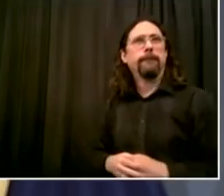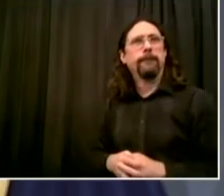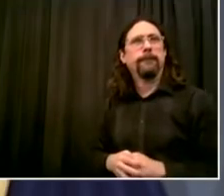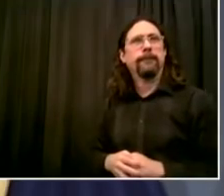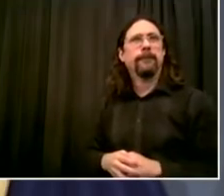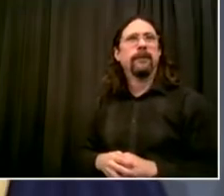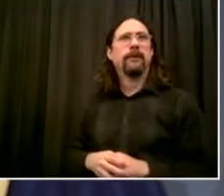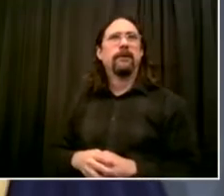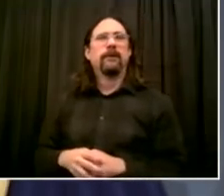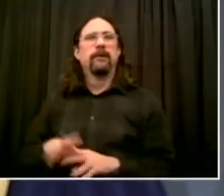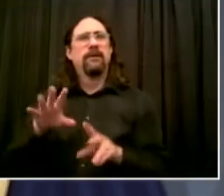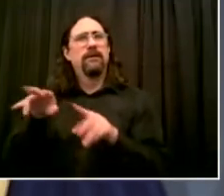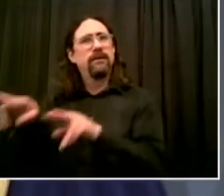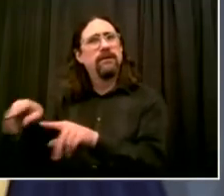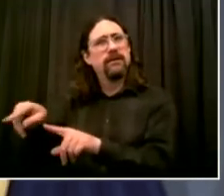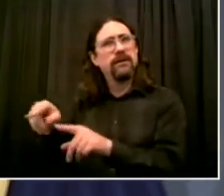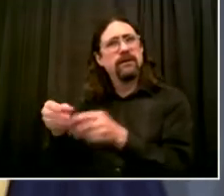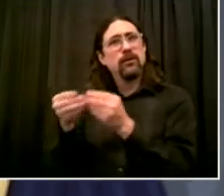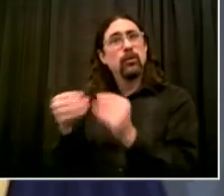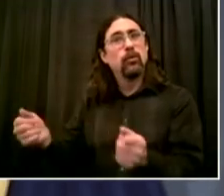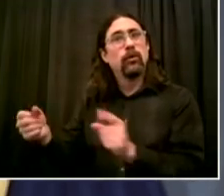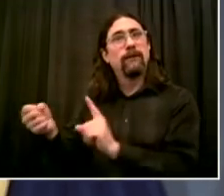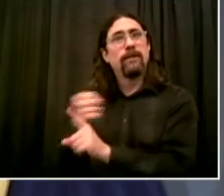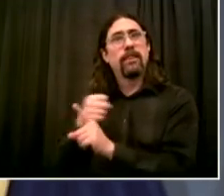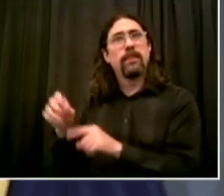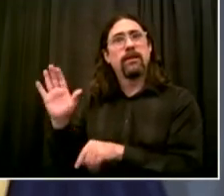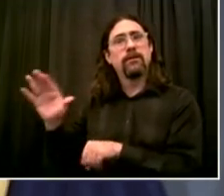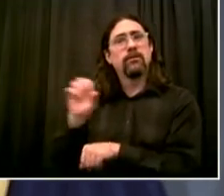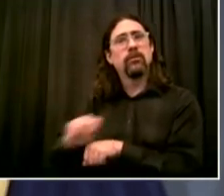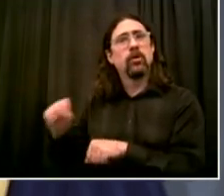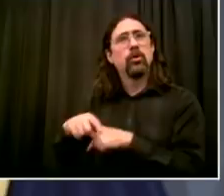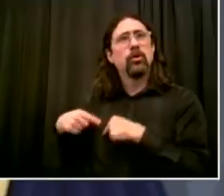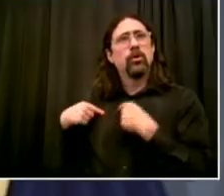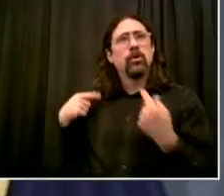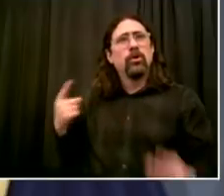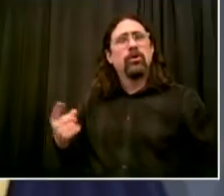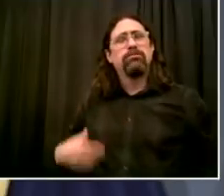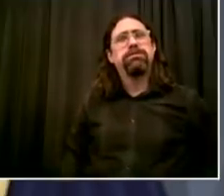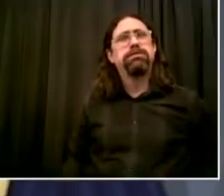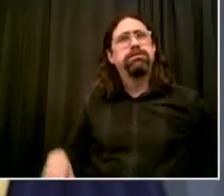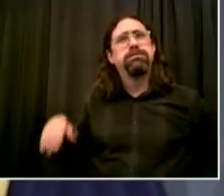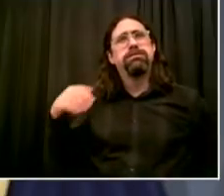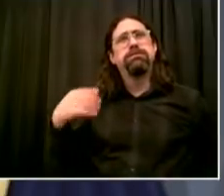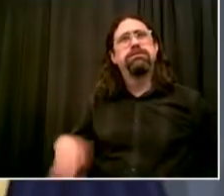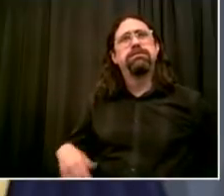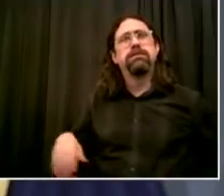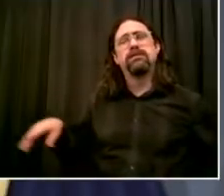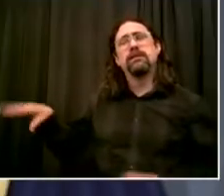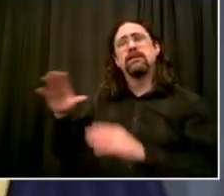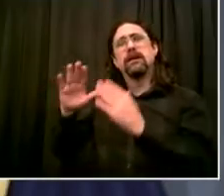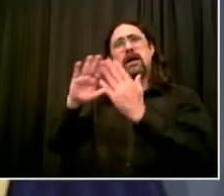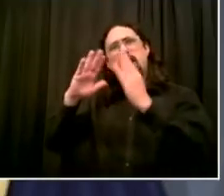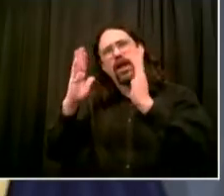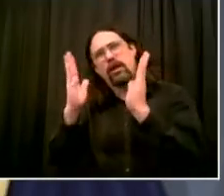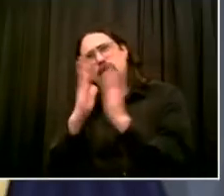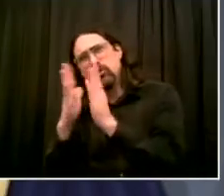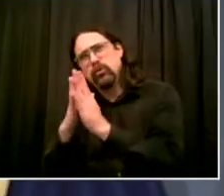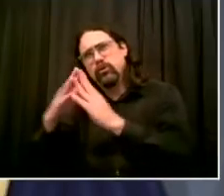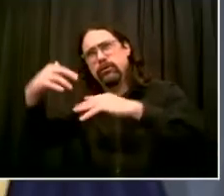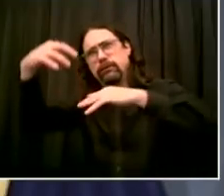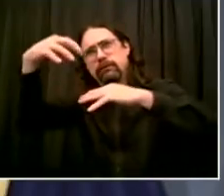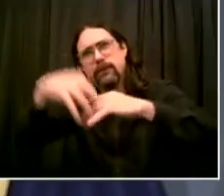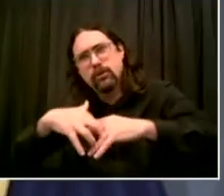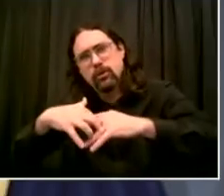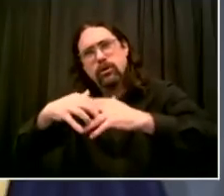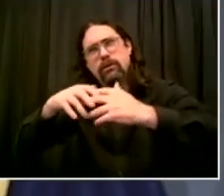community leaders, a different kind of guardian, without badges, without guns, it's inspiring and is a reminder of the direction we have to go in more